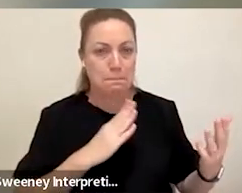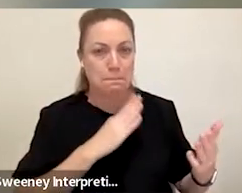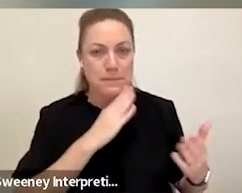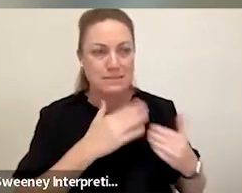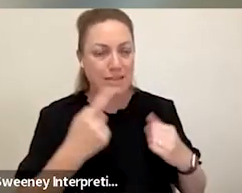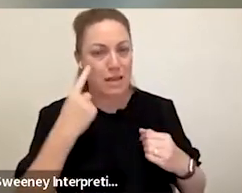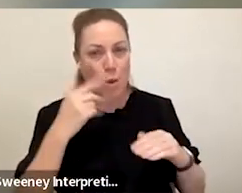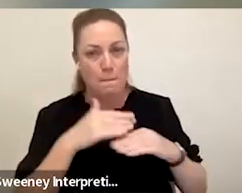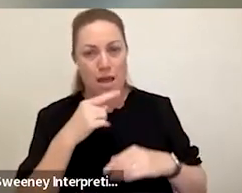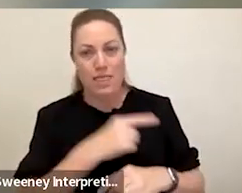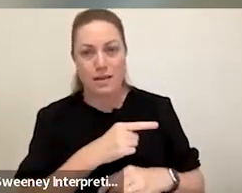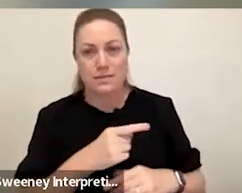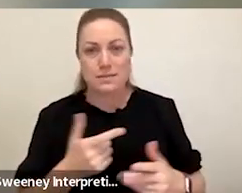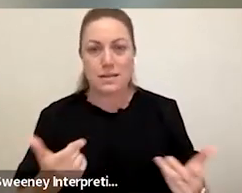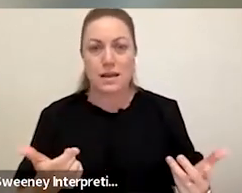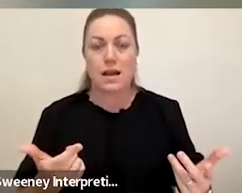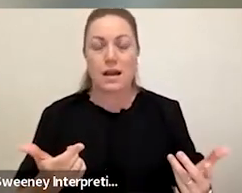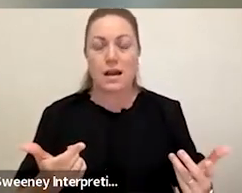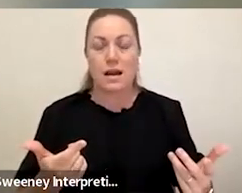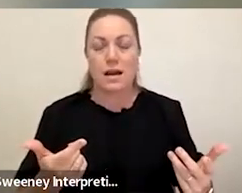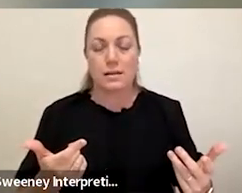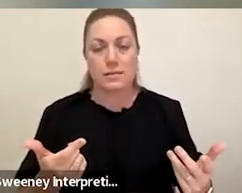about in that